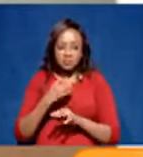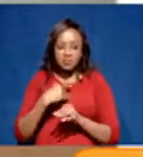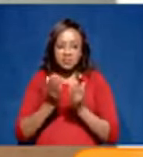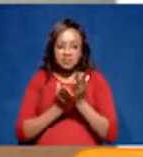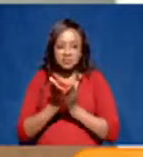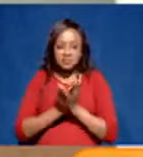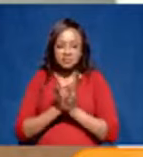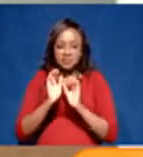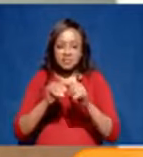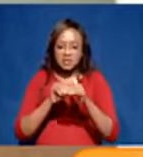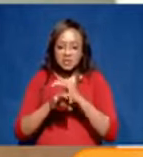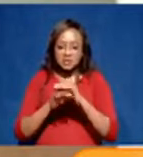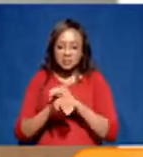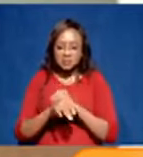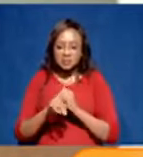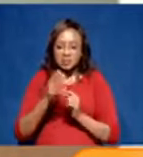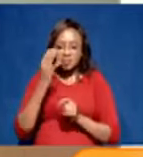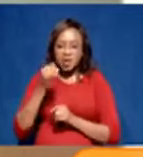meanwhile,